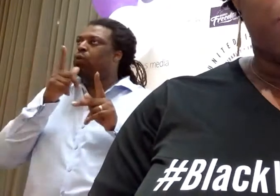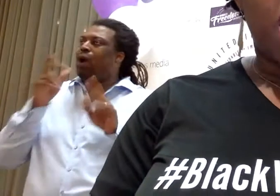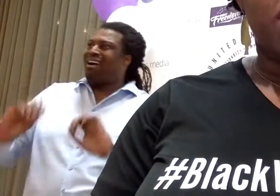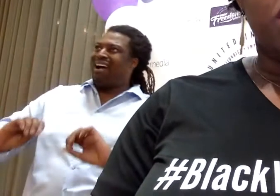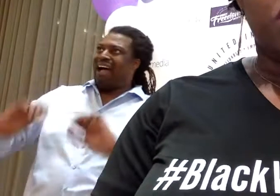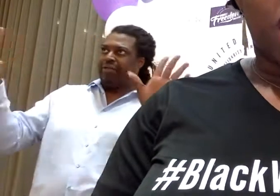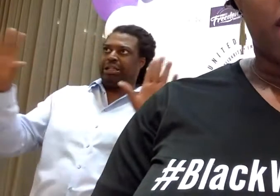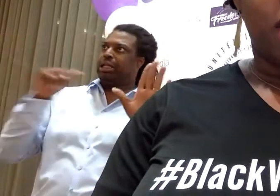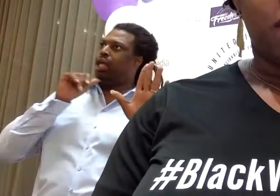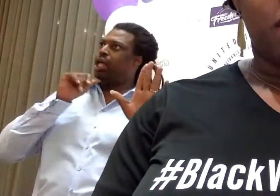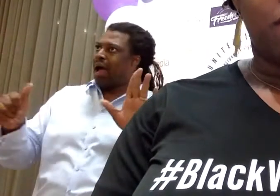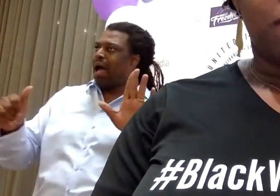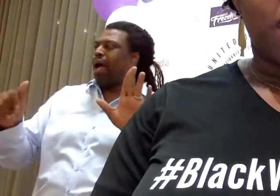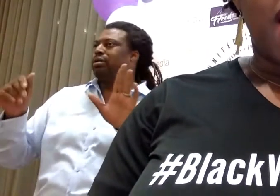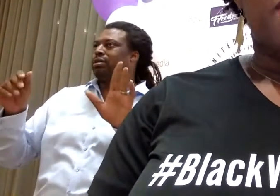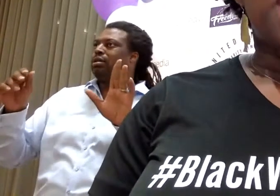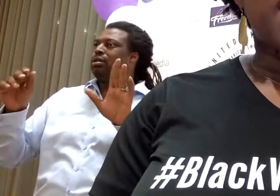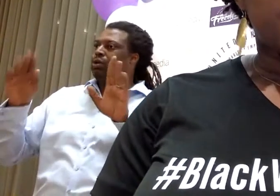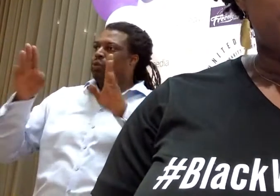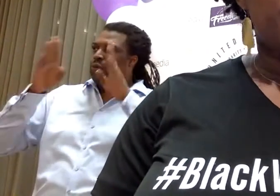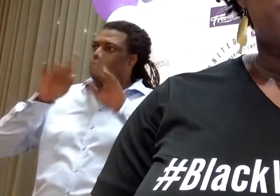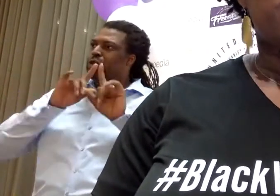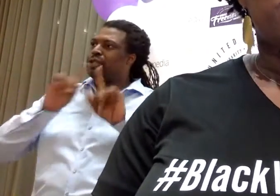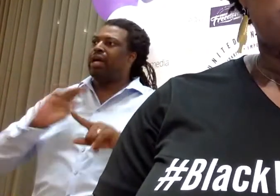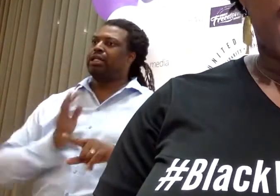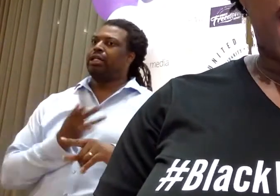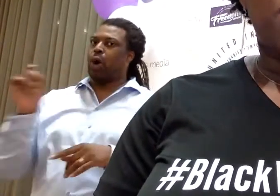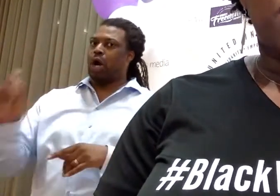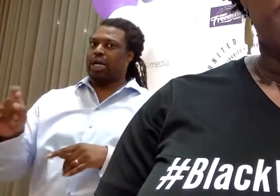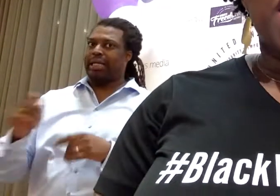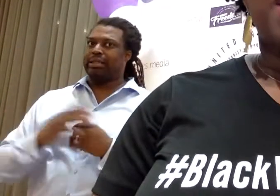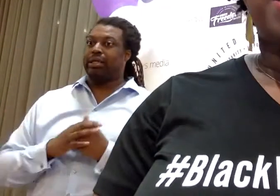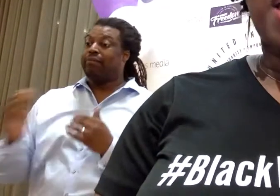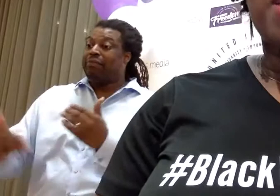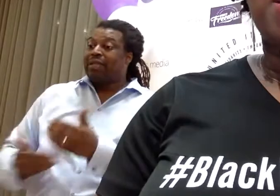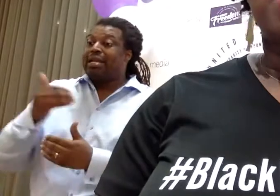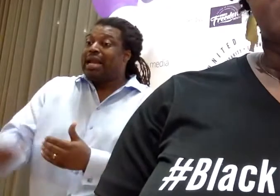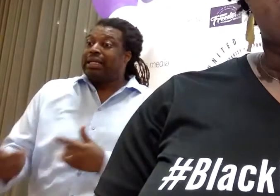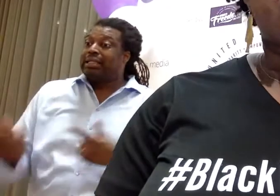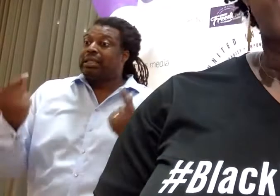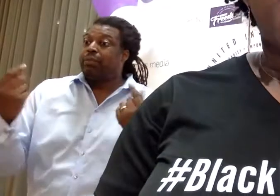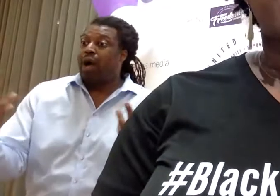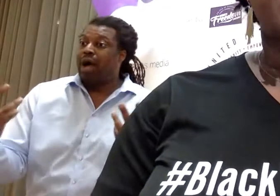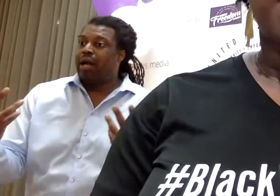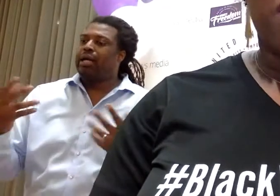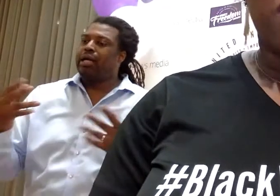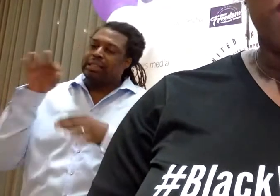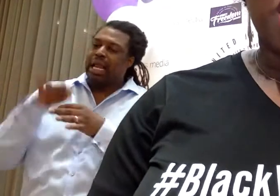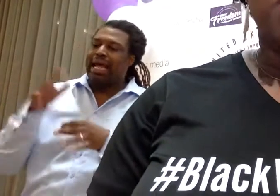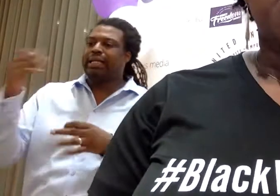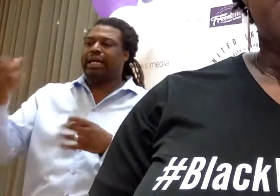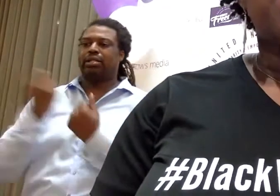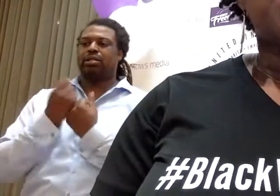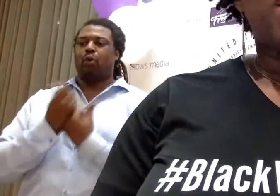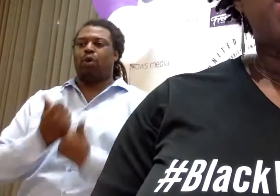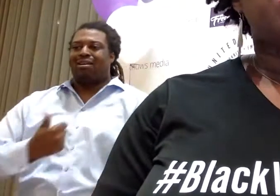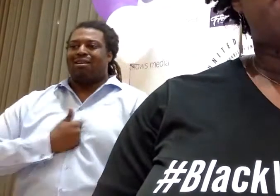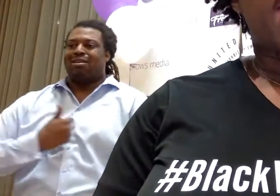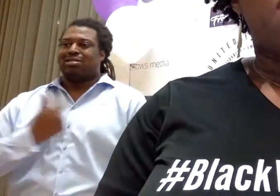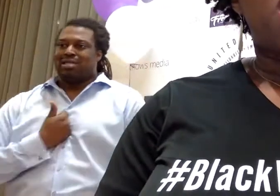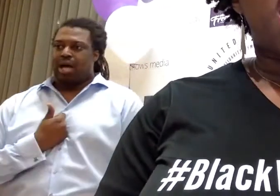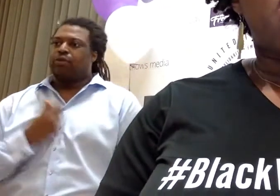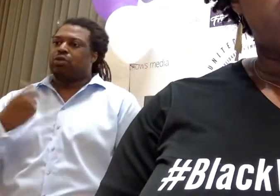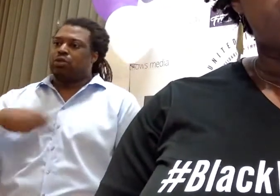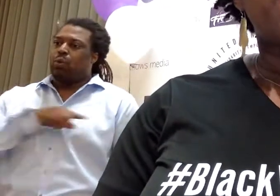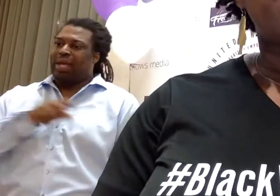and responding to our needs. The next step in our political power is electing and supporting ourselves so we can change